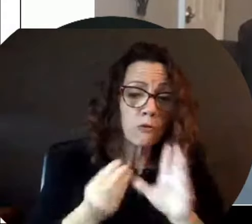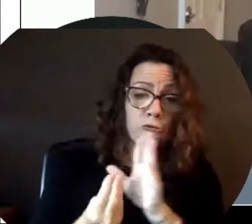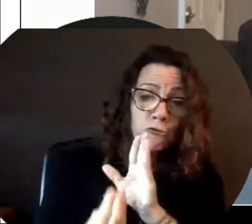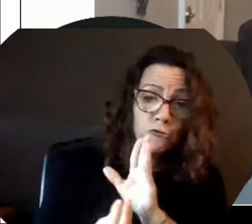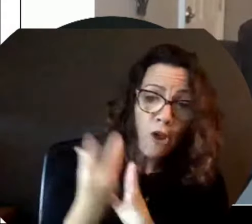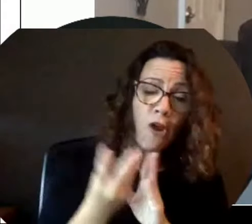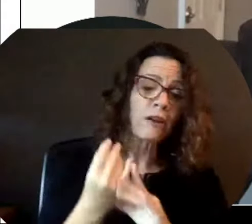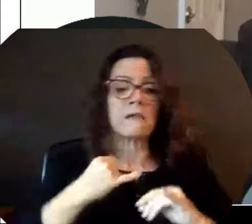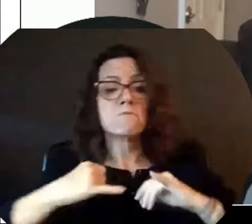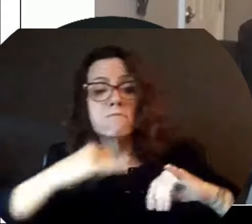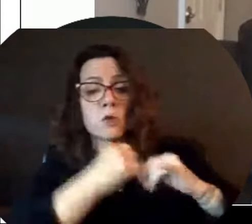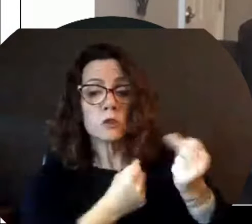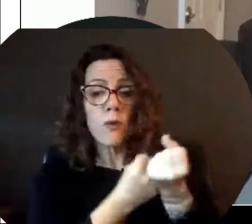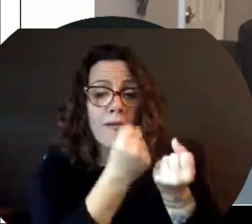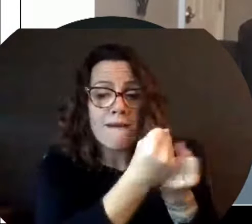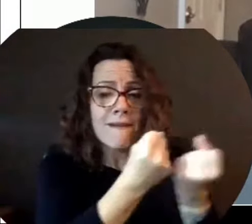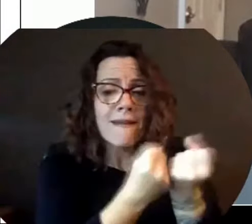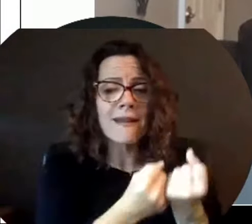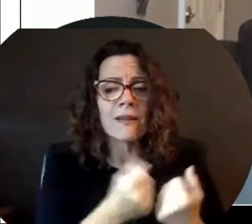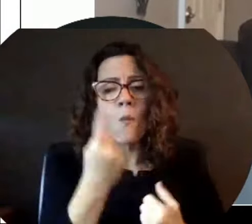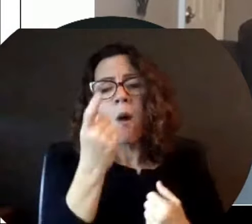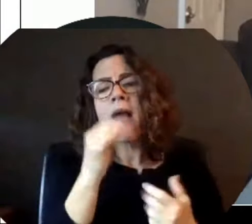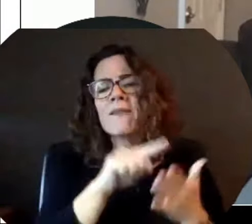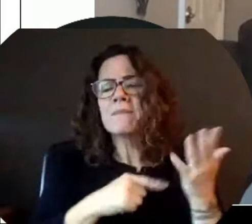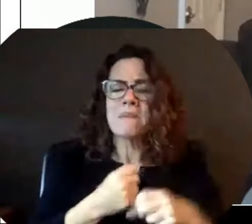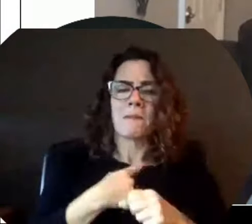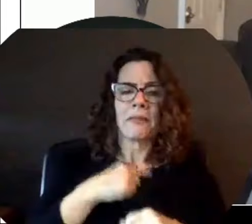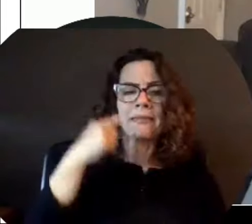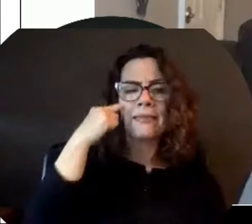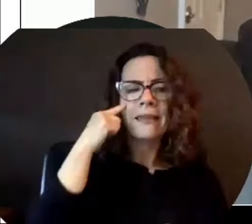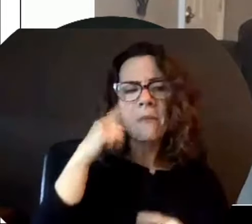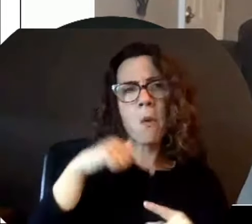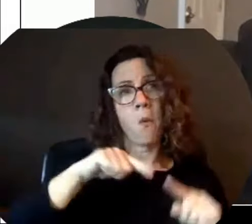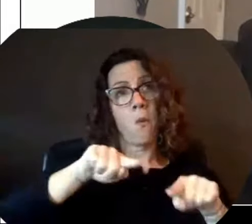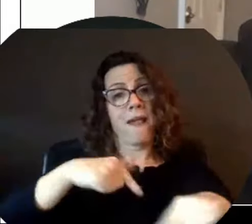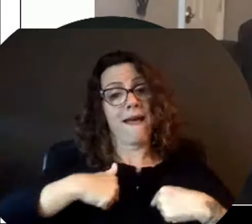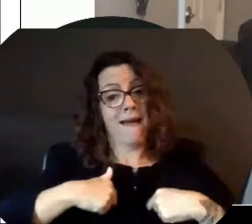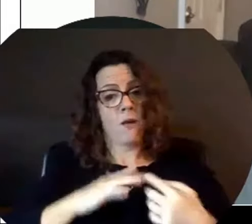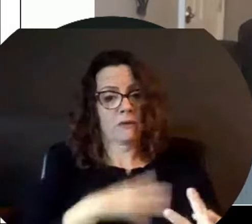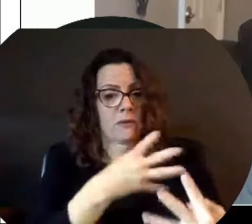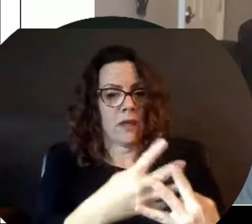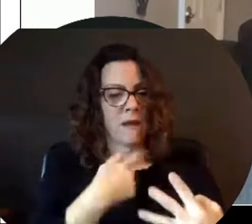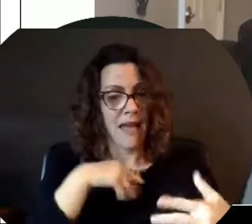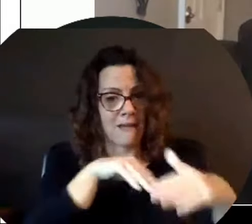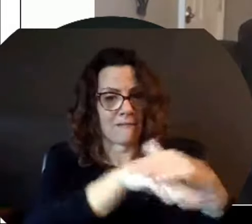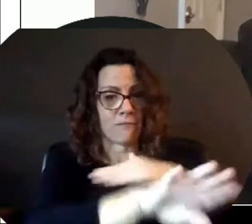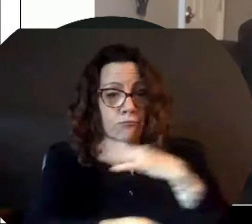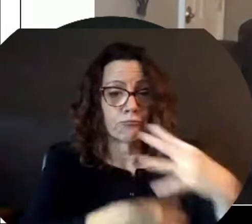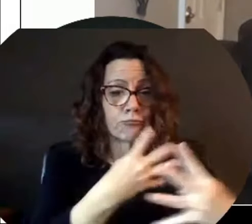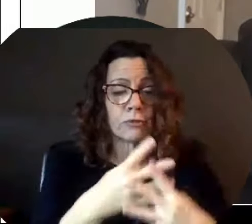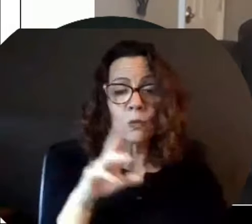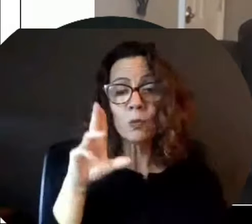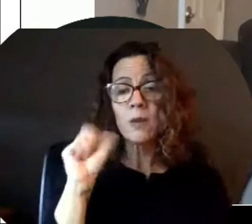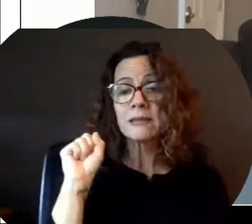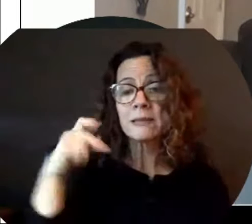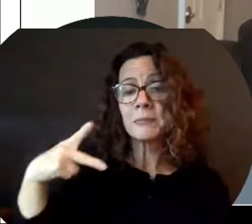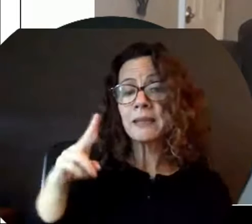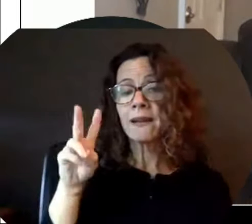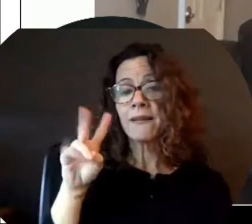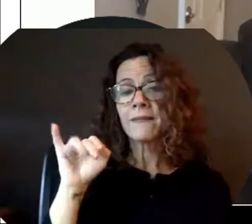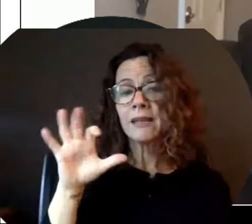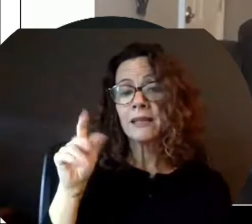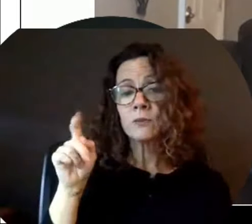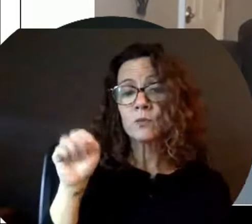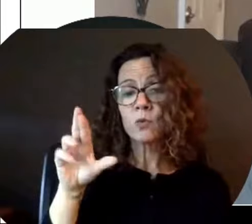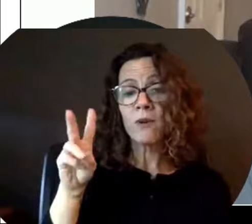called cars. A car is like the group you belong to with inside the prison, right? So the black car would come and bring you hygiene items